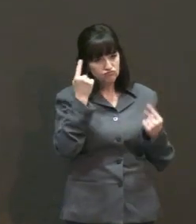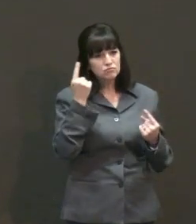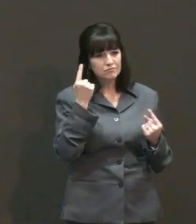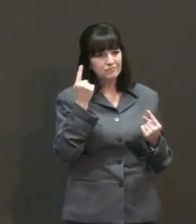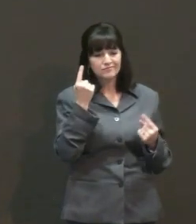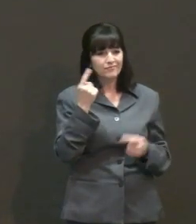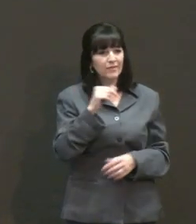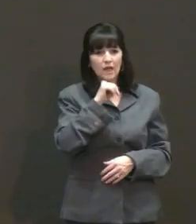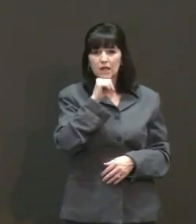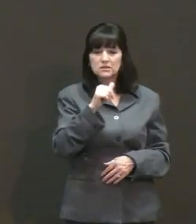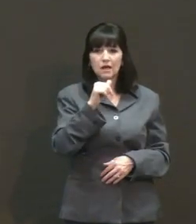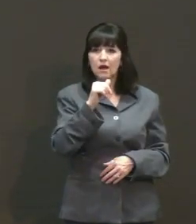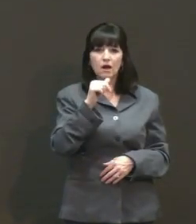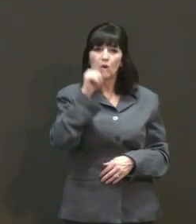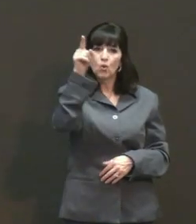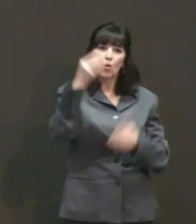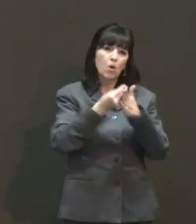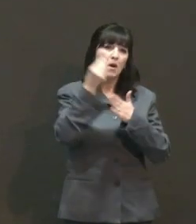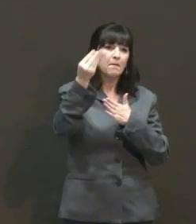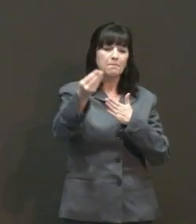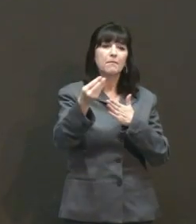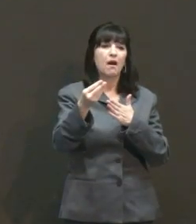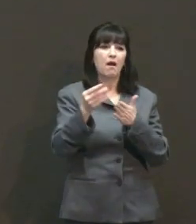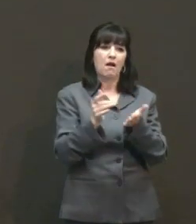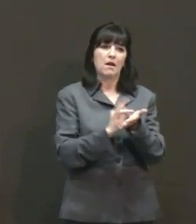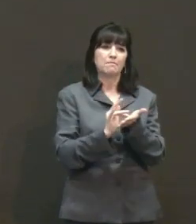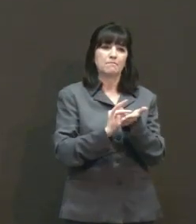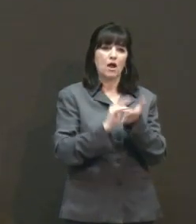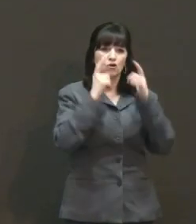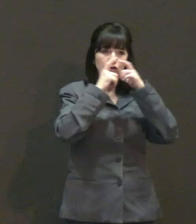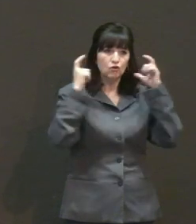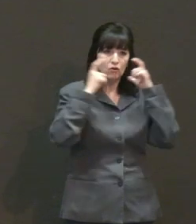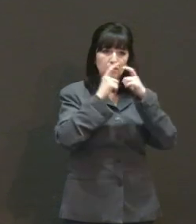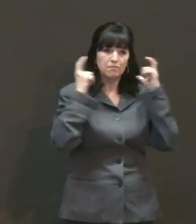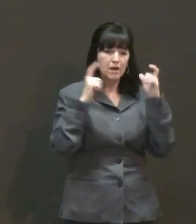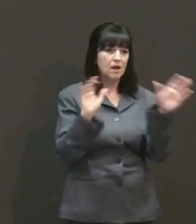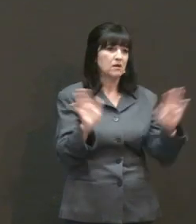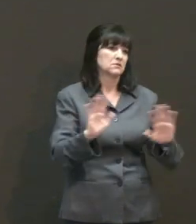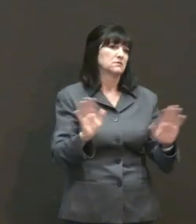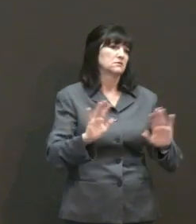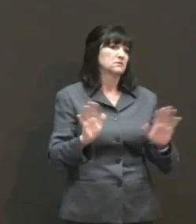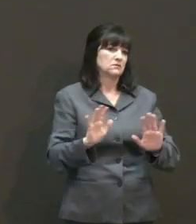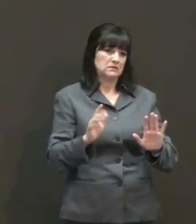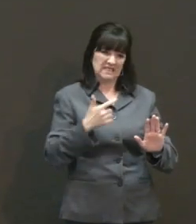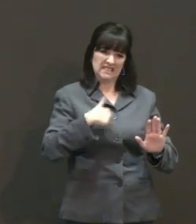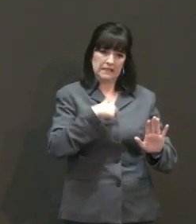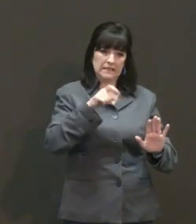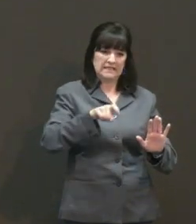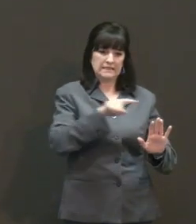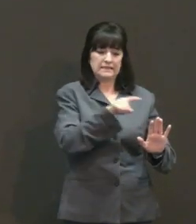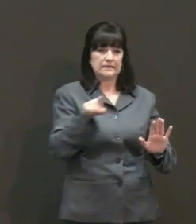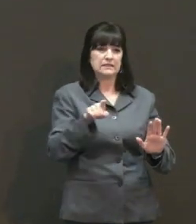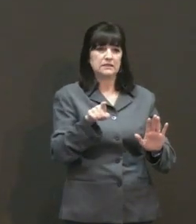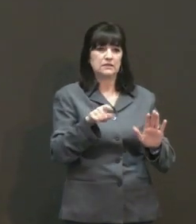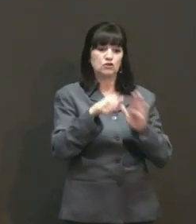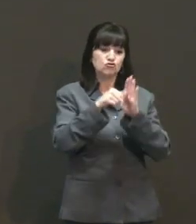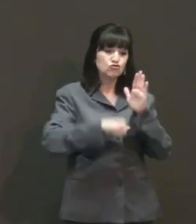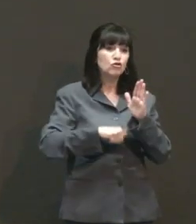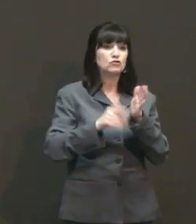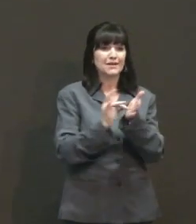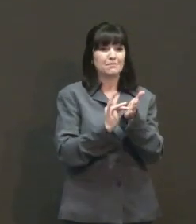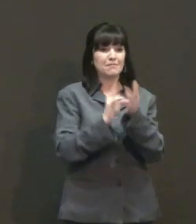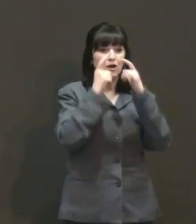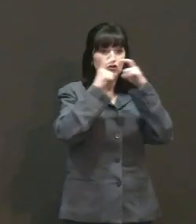a surgical mask. We have great competition among our first responders and our hospital personnel for